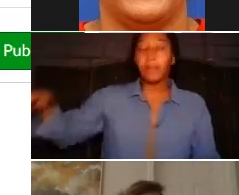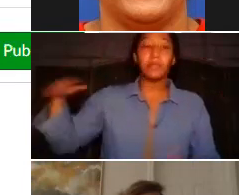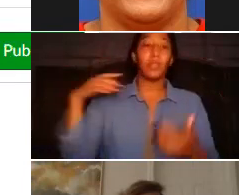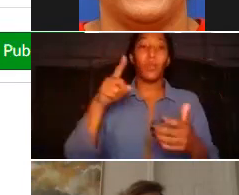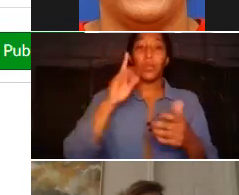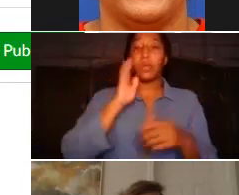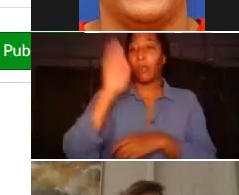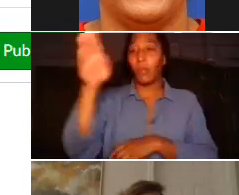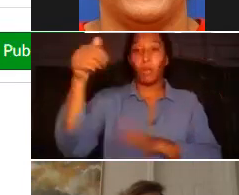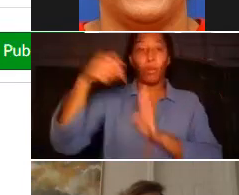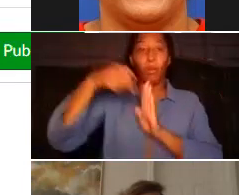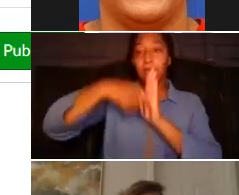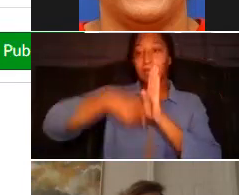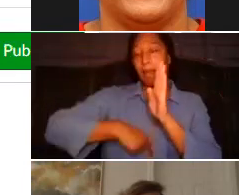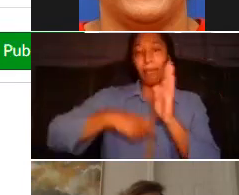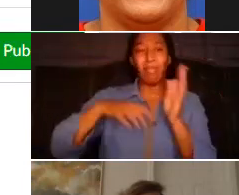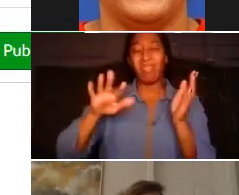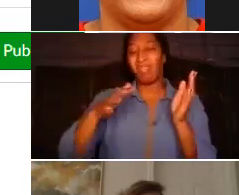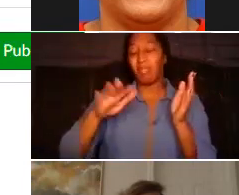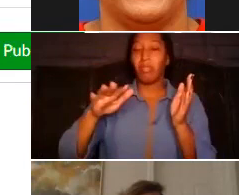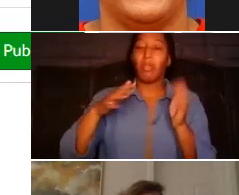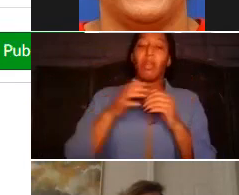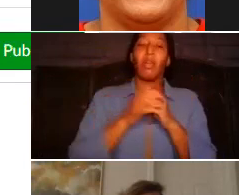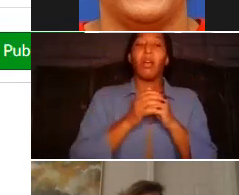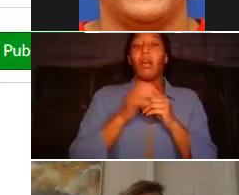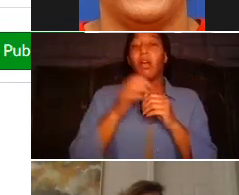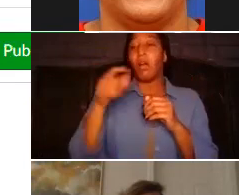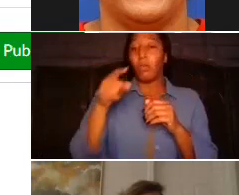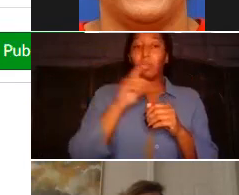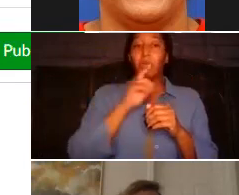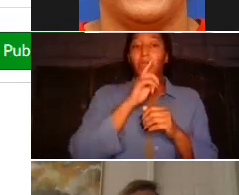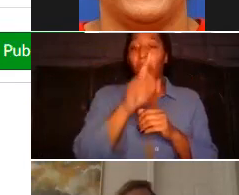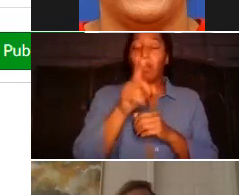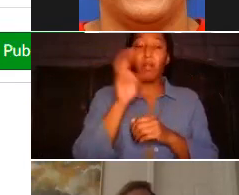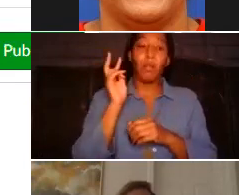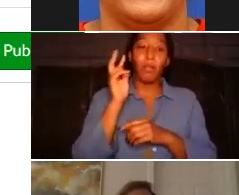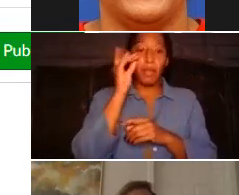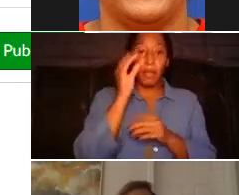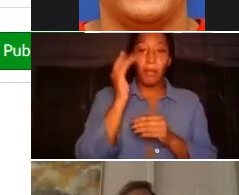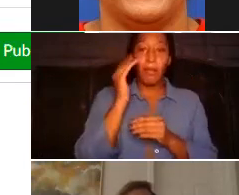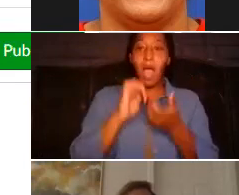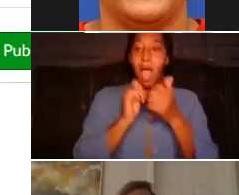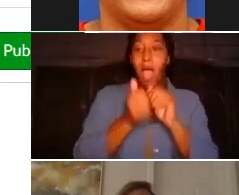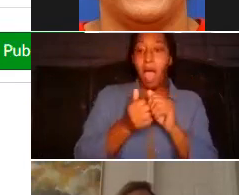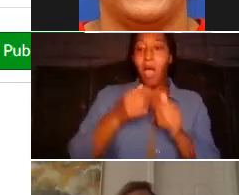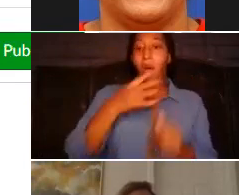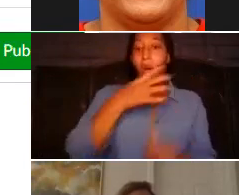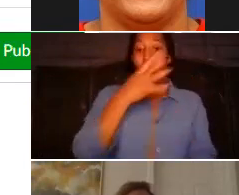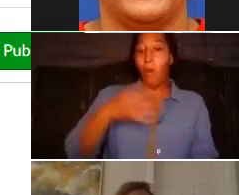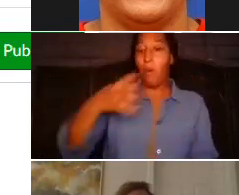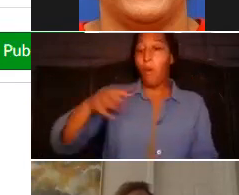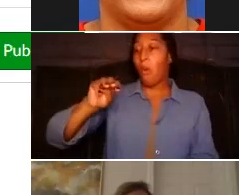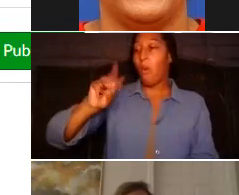at the interactions of waves with matter, and so that you know